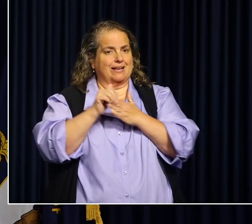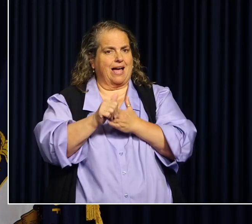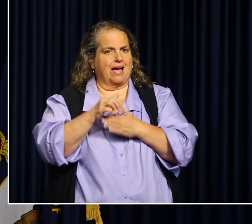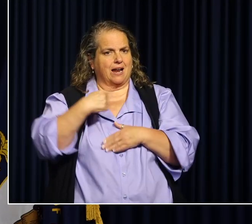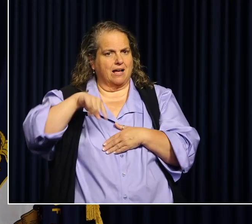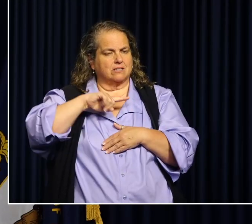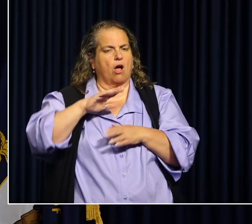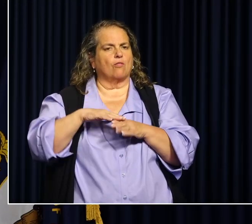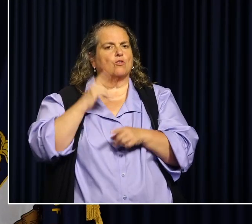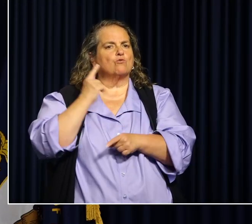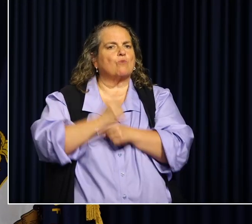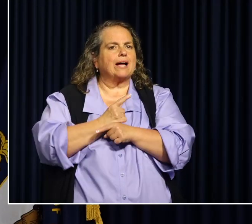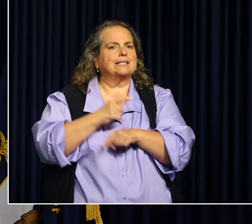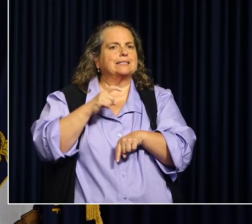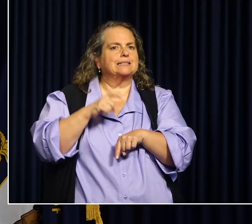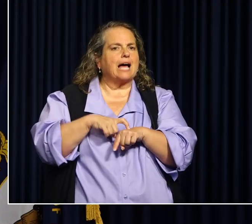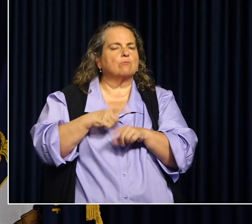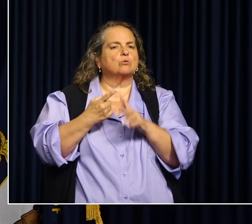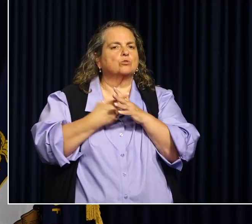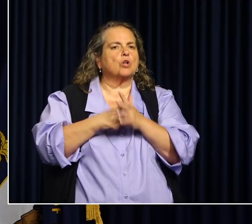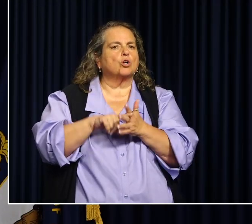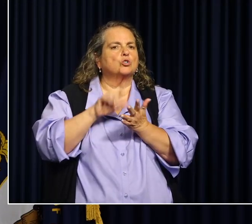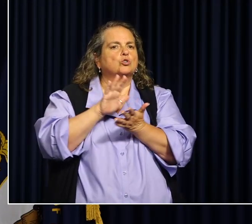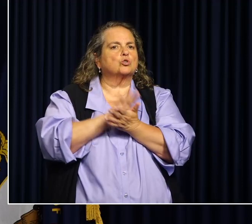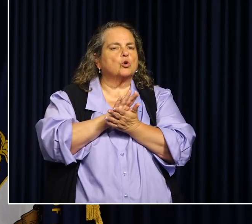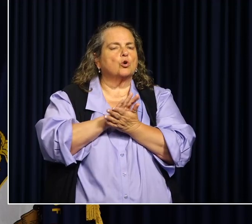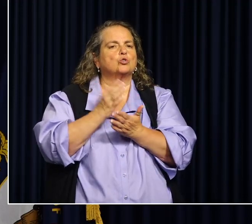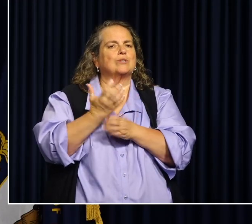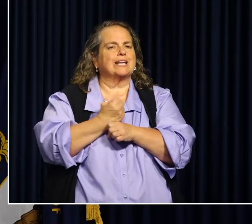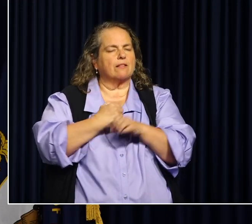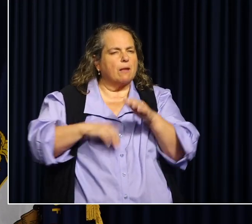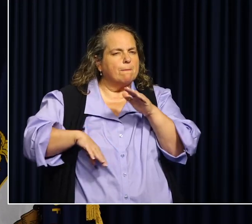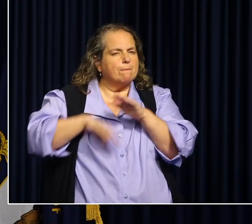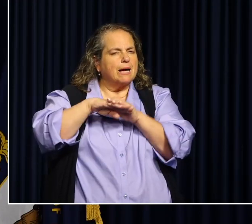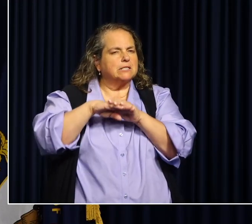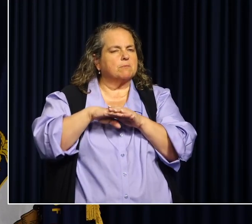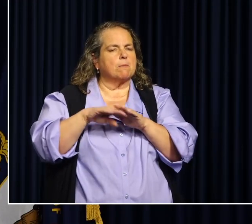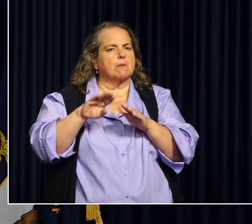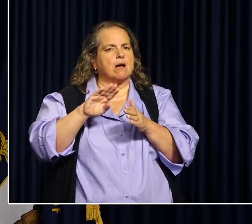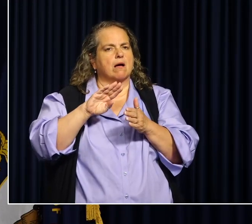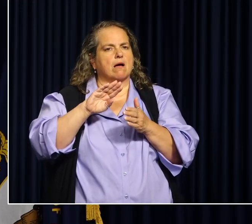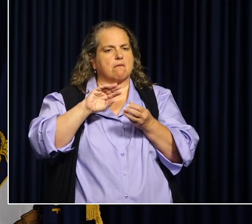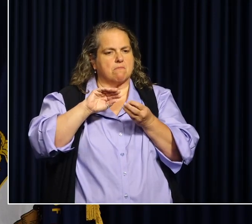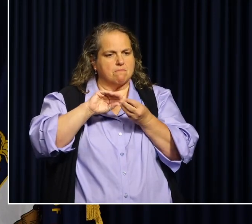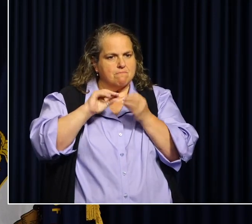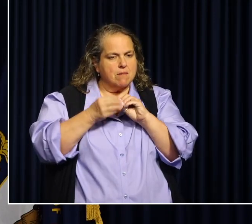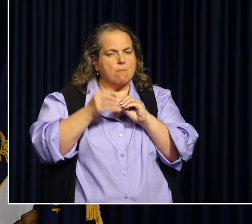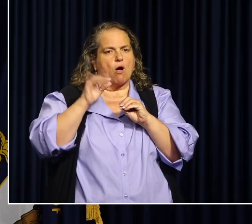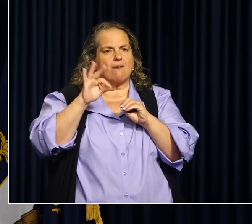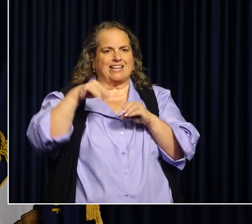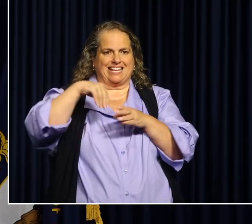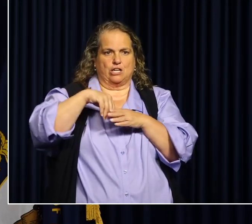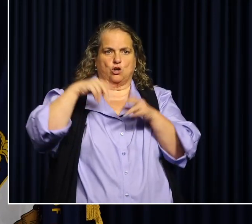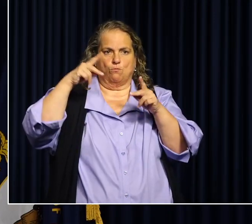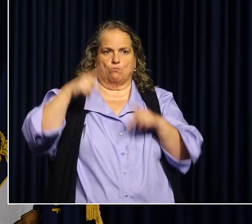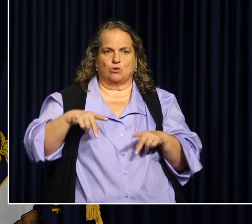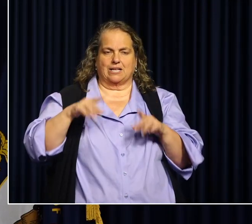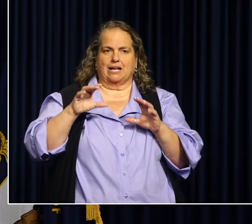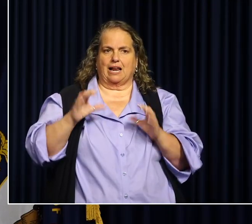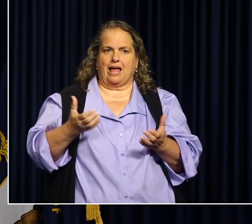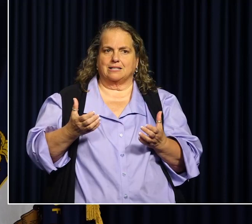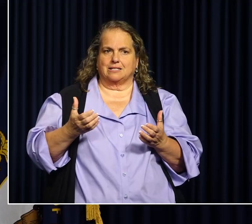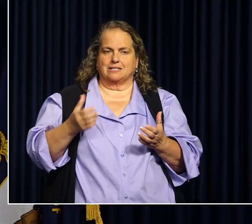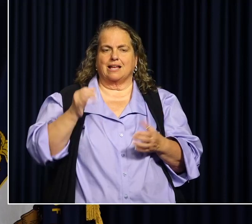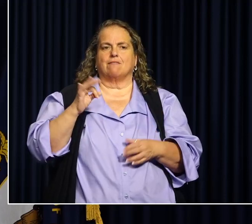time to start school in a way to get the maximum amount of in-person classes in if we do have